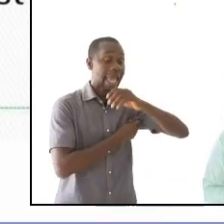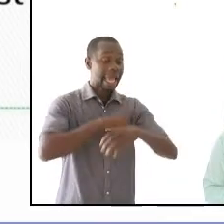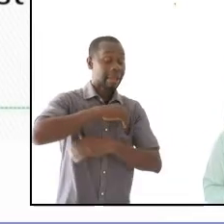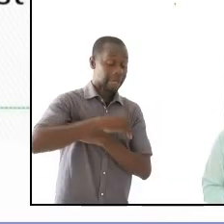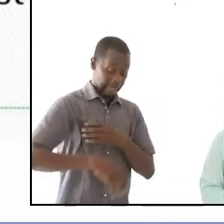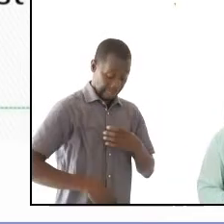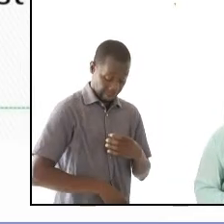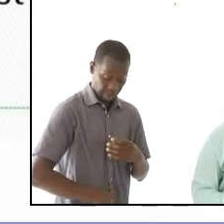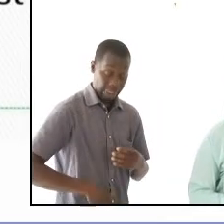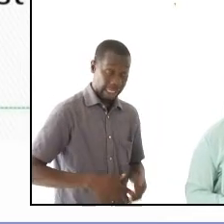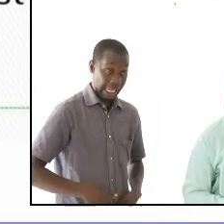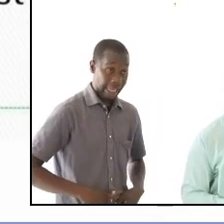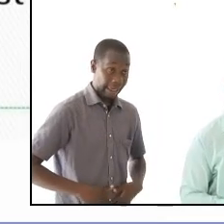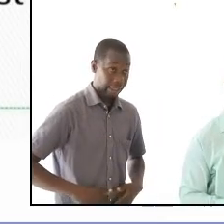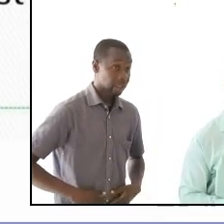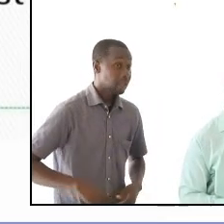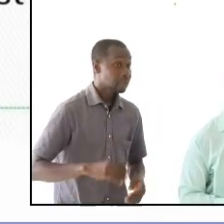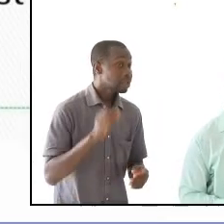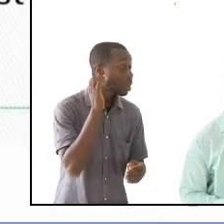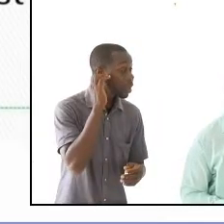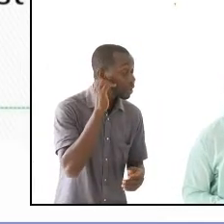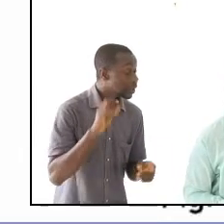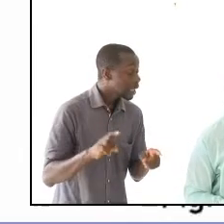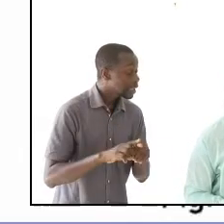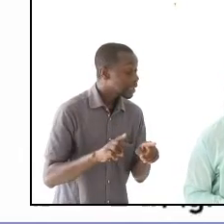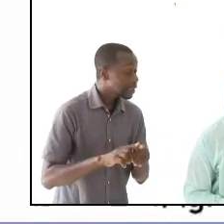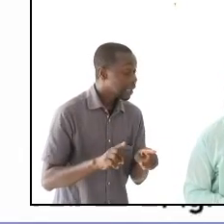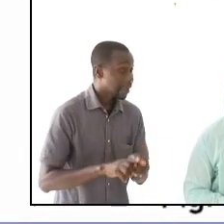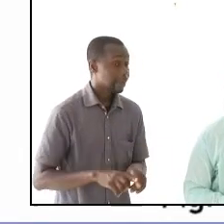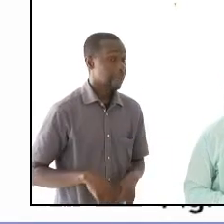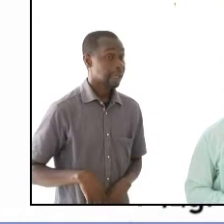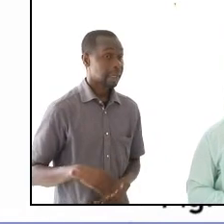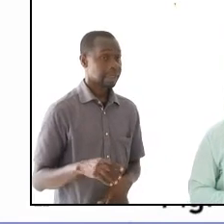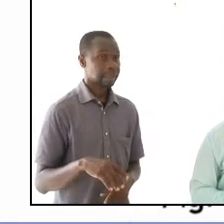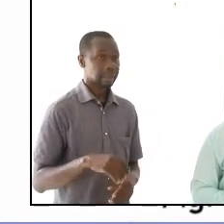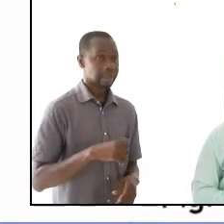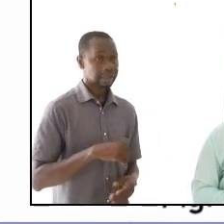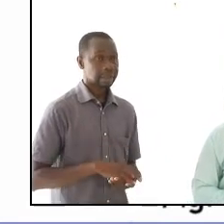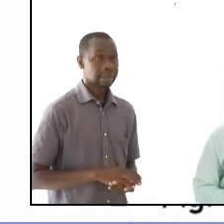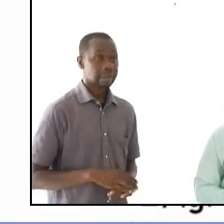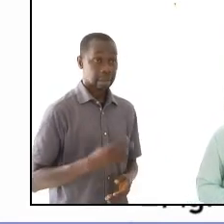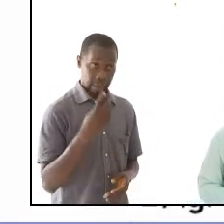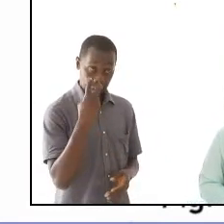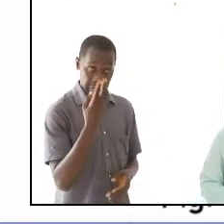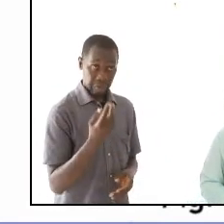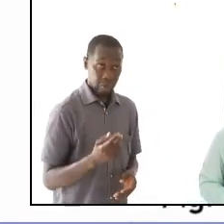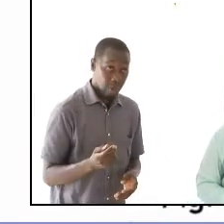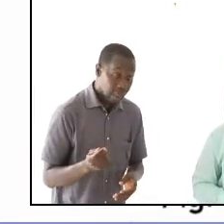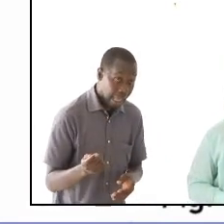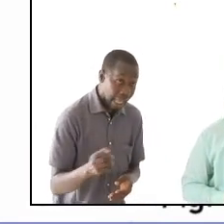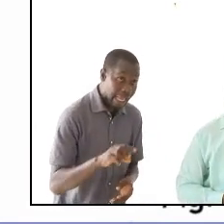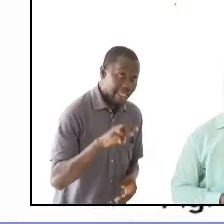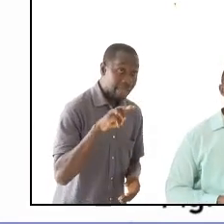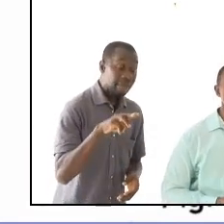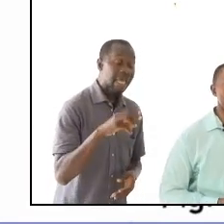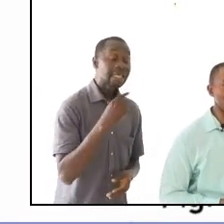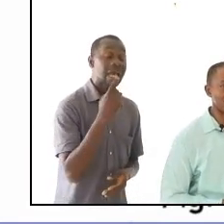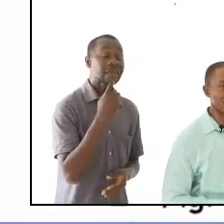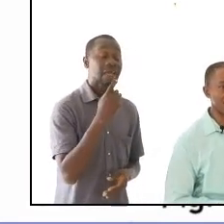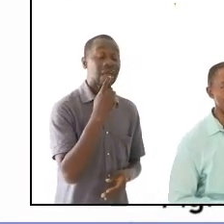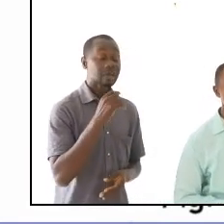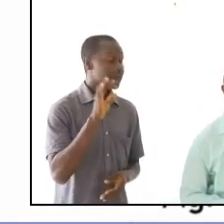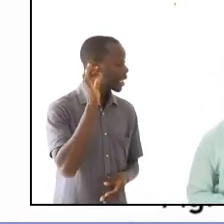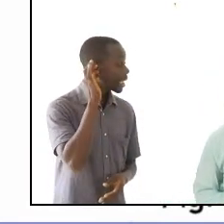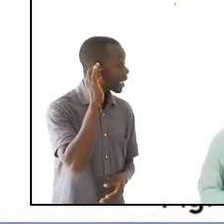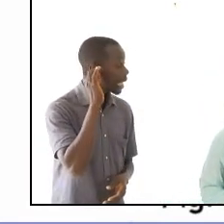pubic area is common to girls as well at that age. We're looking at the menstrual cycle in